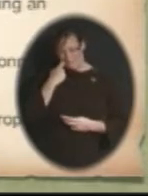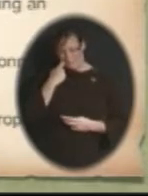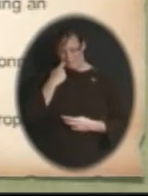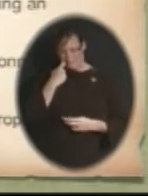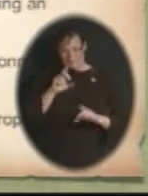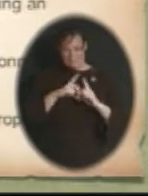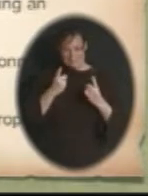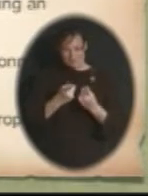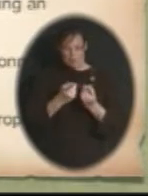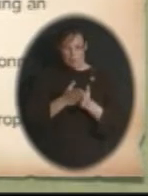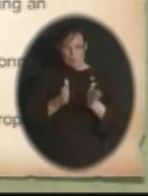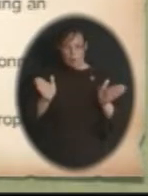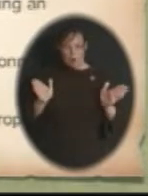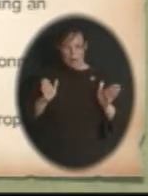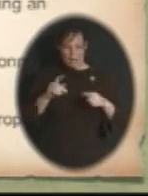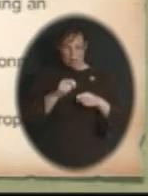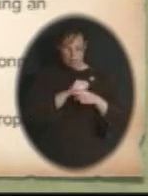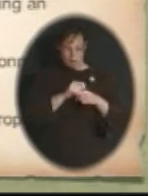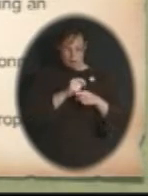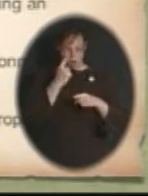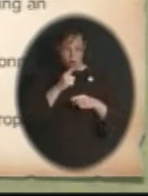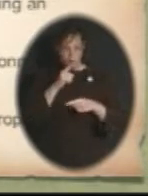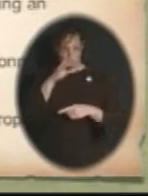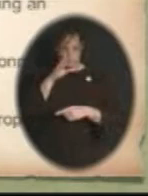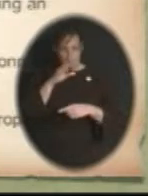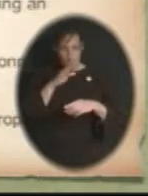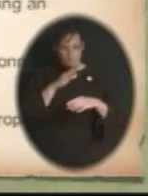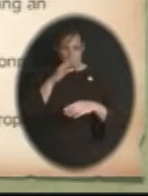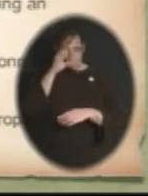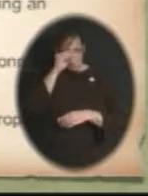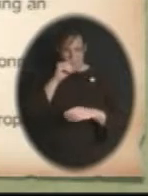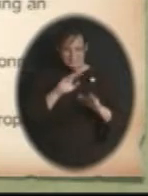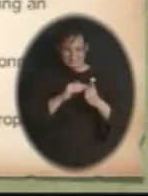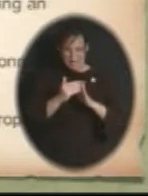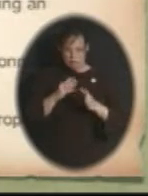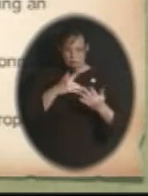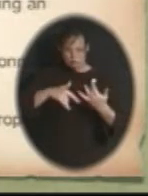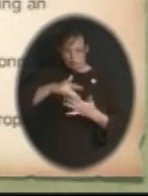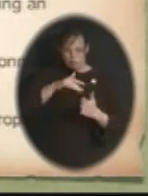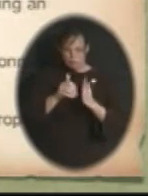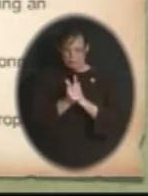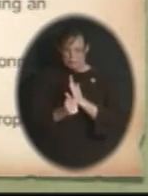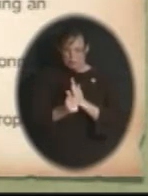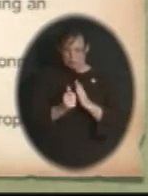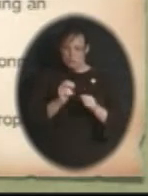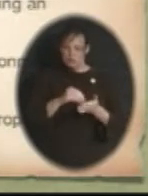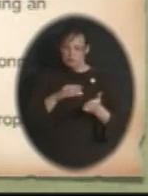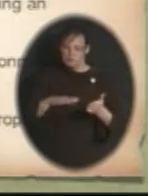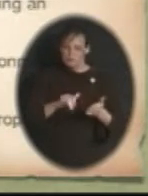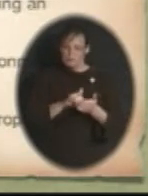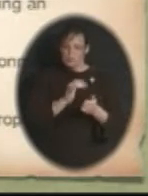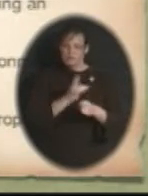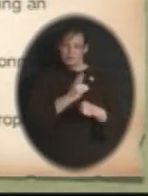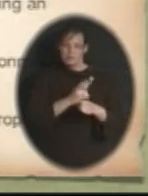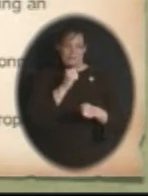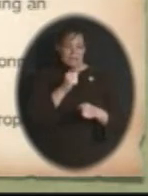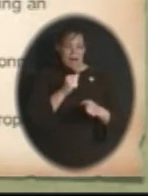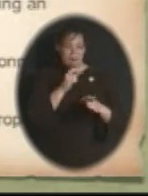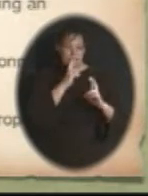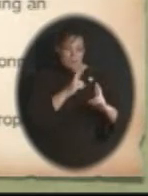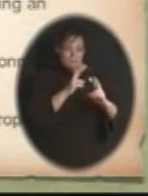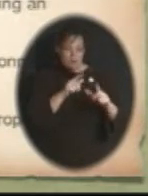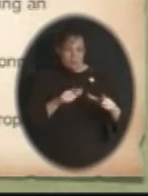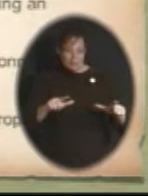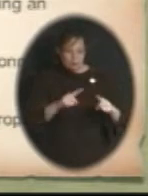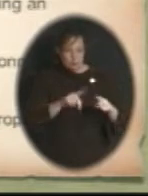a district-wide training on the Boys Town social skills. Okay, so the student that is using some disrespectful language to another student or